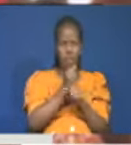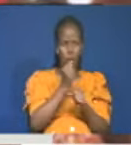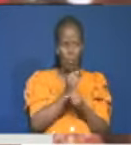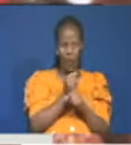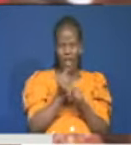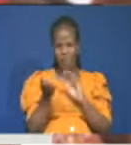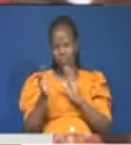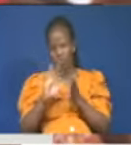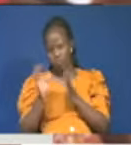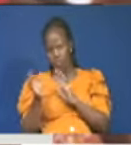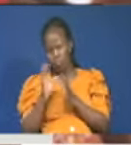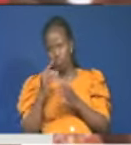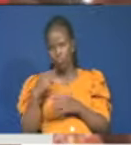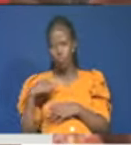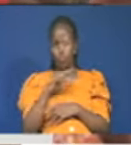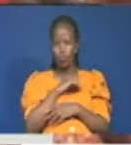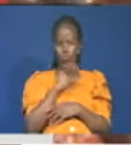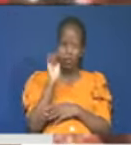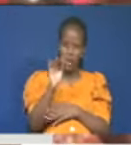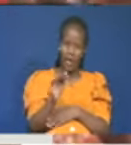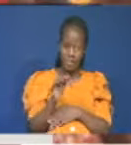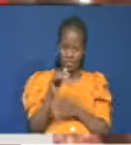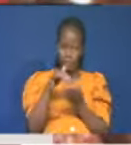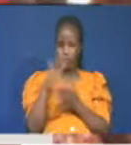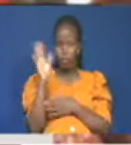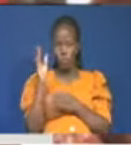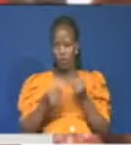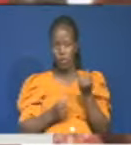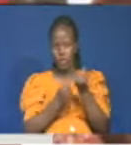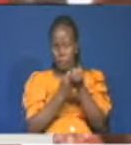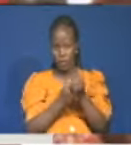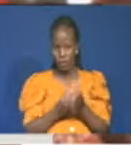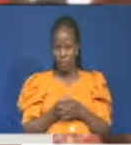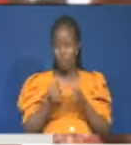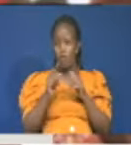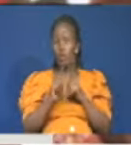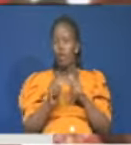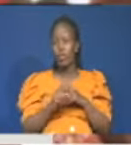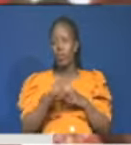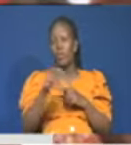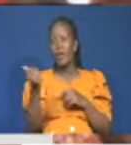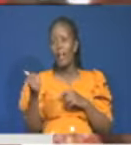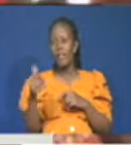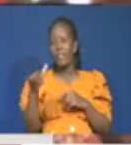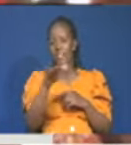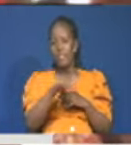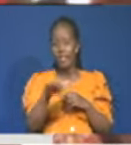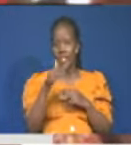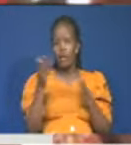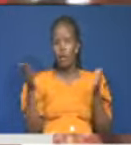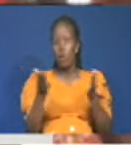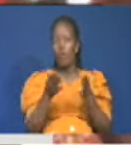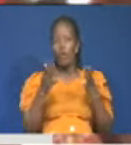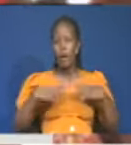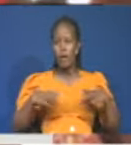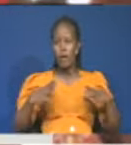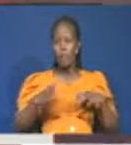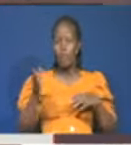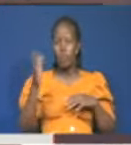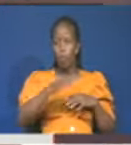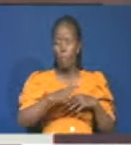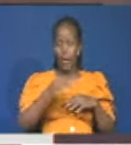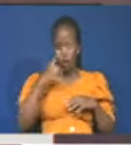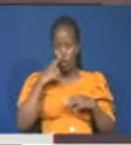tunawaita. Kama mtu anazembea kazi, tuna recommend kwa governor, mtu anarudi nyumbani, mwingine anaingia, kazi ya raia inafanyika.